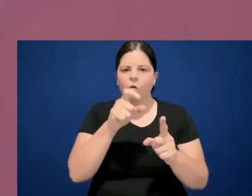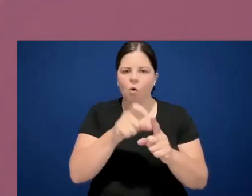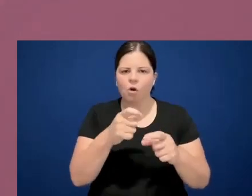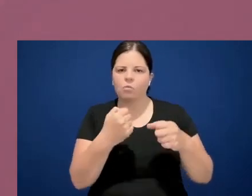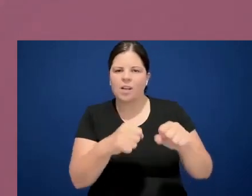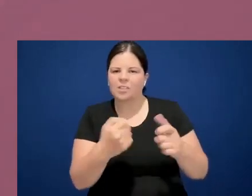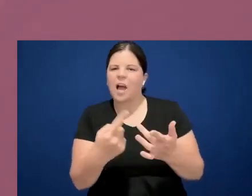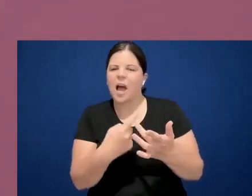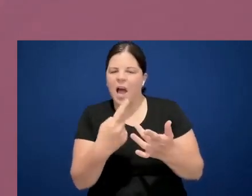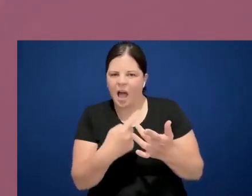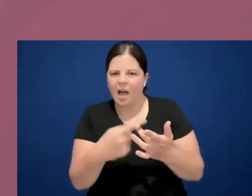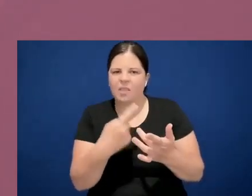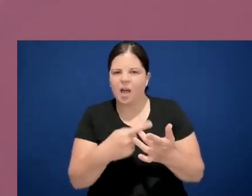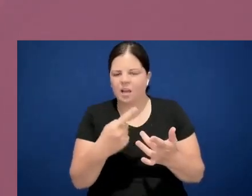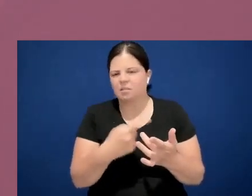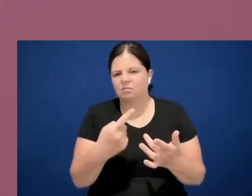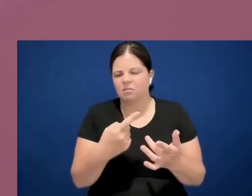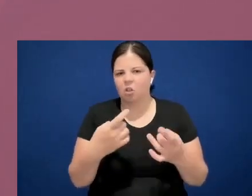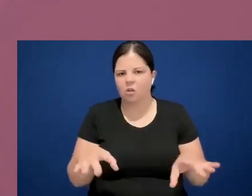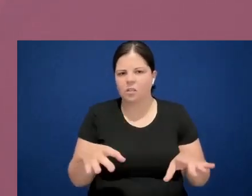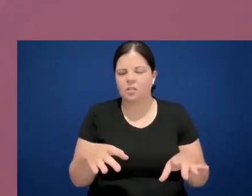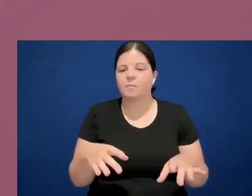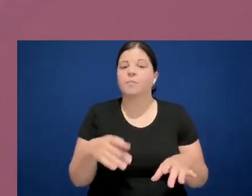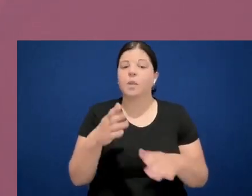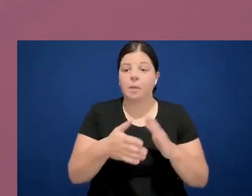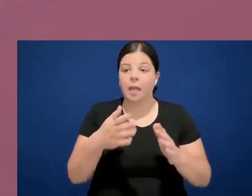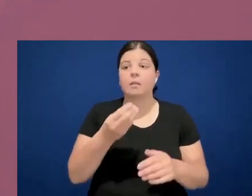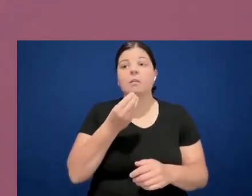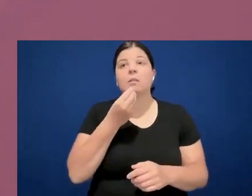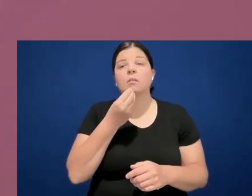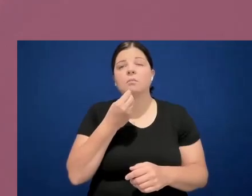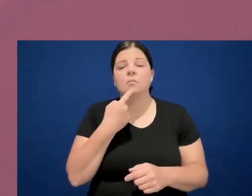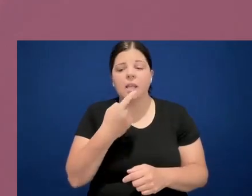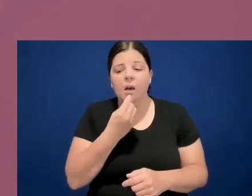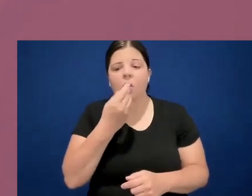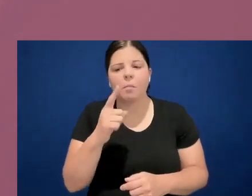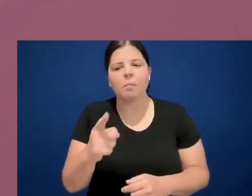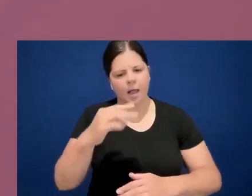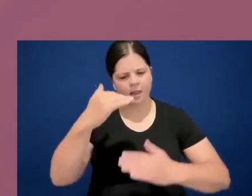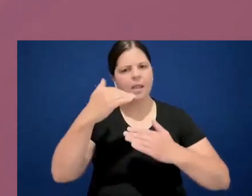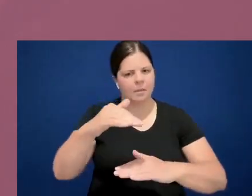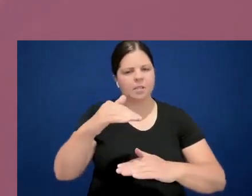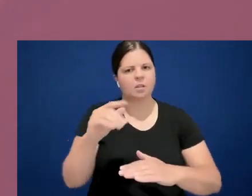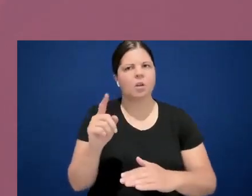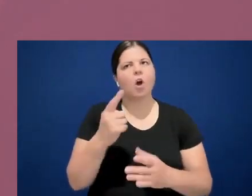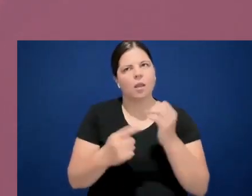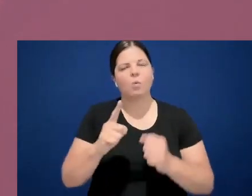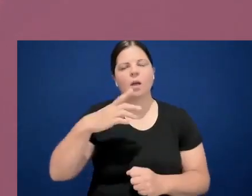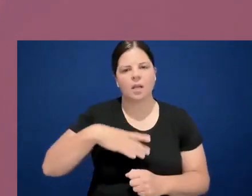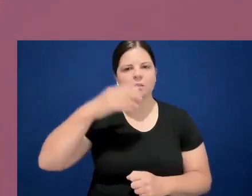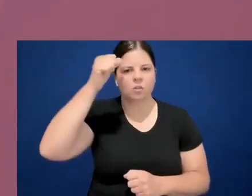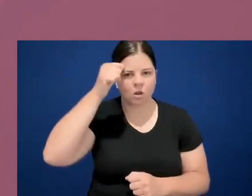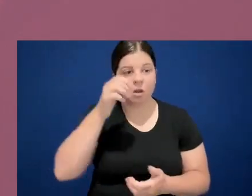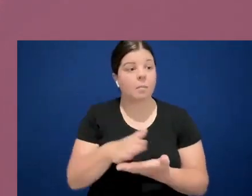limiting information disclosure on a need-to-know basis and ensuring all parties are aware of their responsibilities and